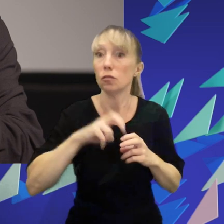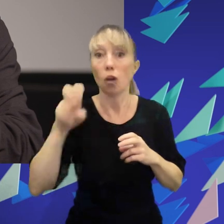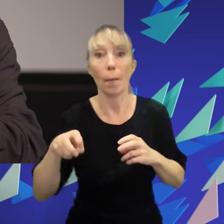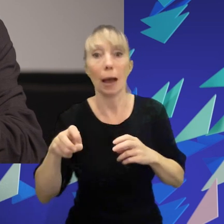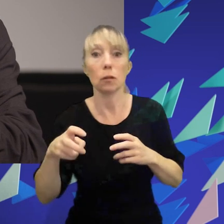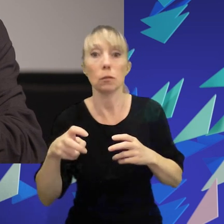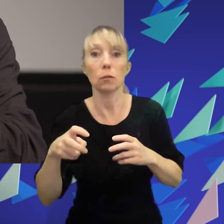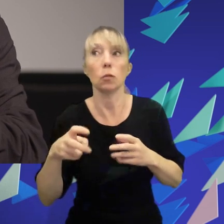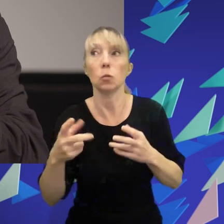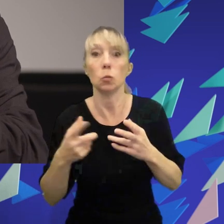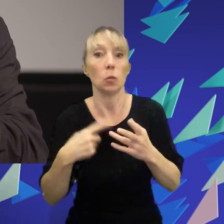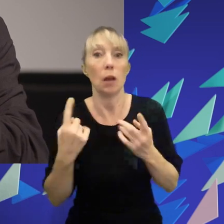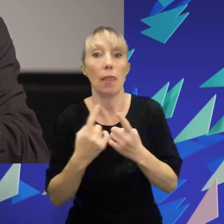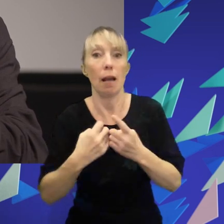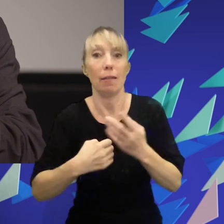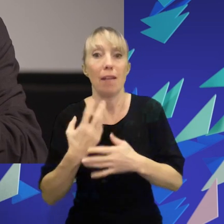3-4 years before.